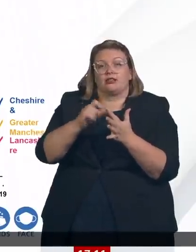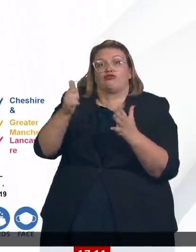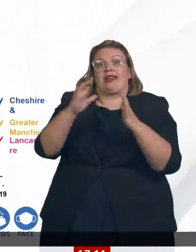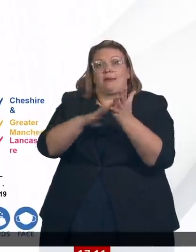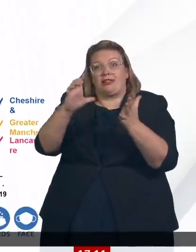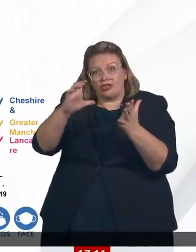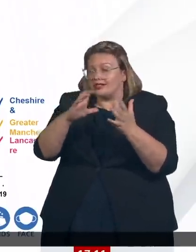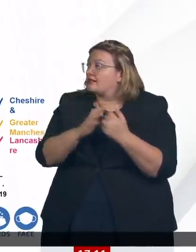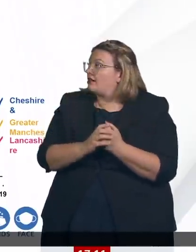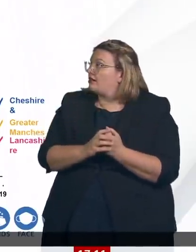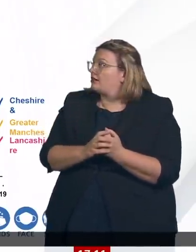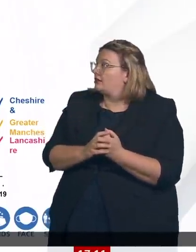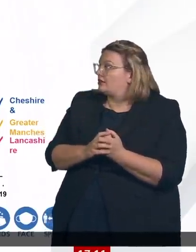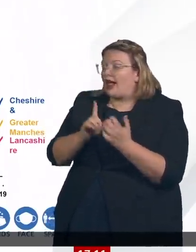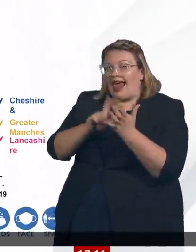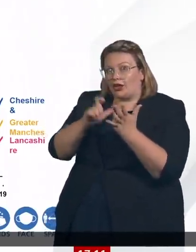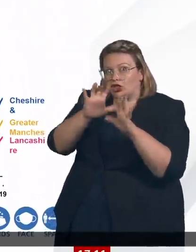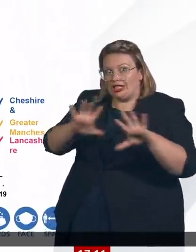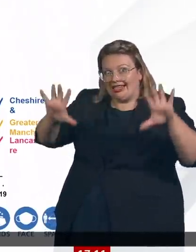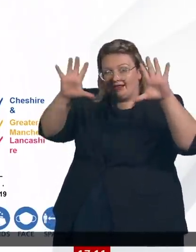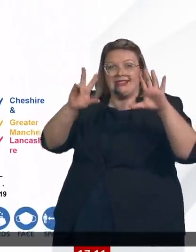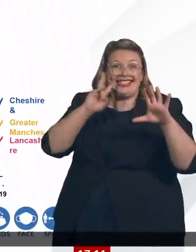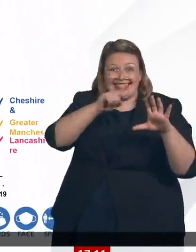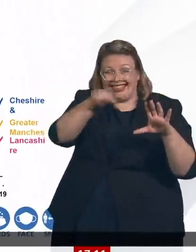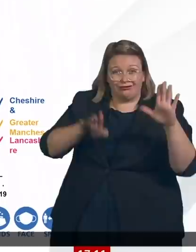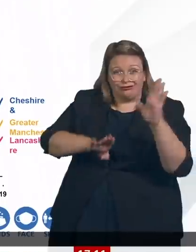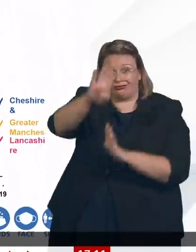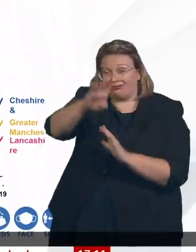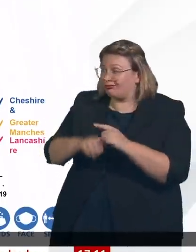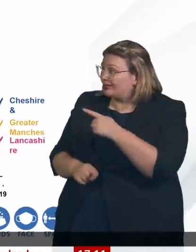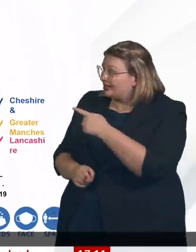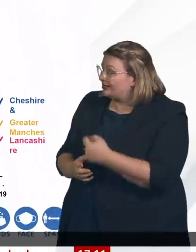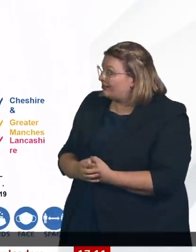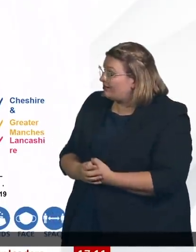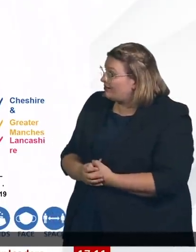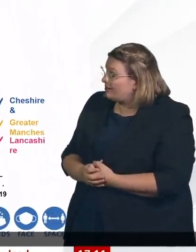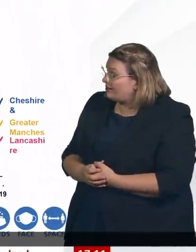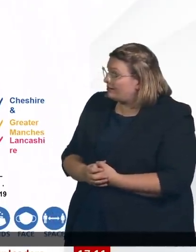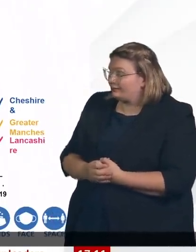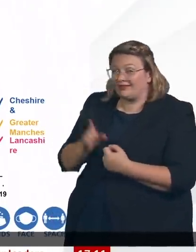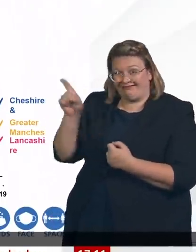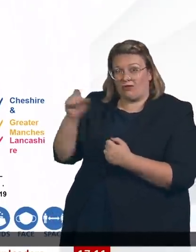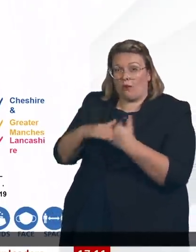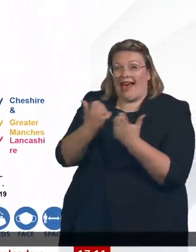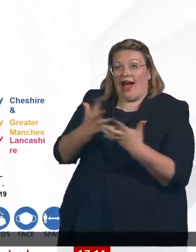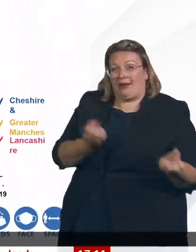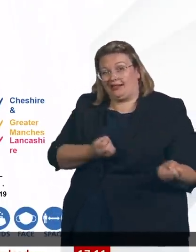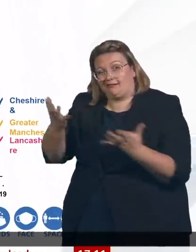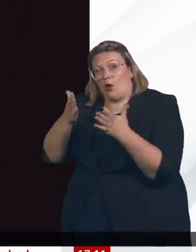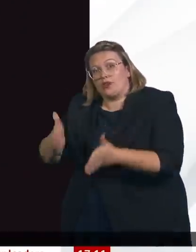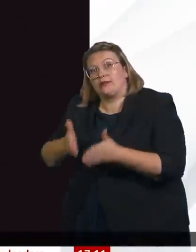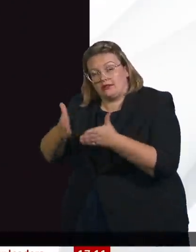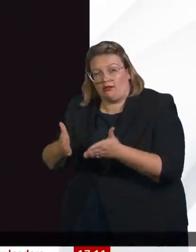STP partnership areas, and all of those increases in the number of patients being hospitalised with COVID-19 now.